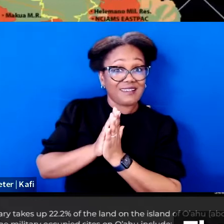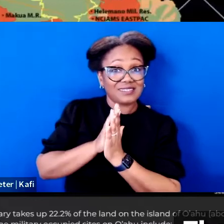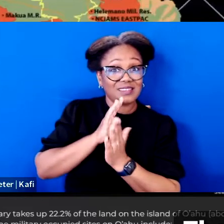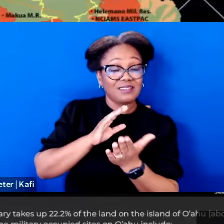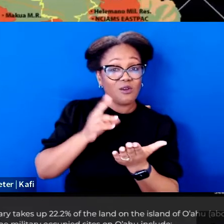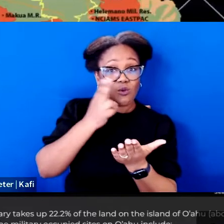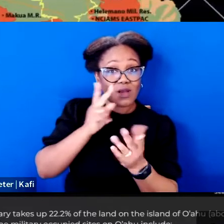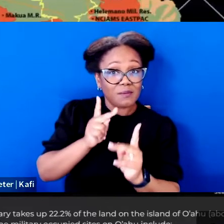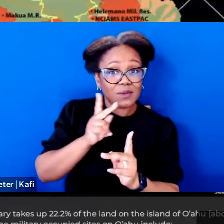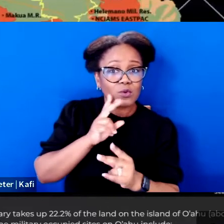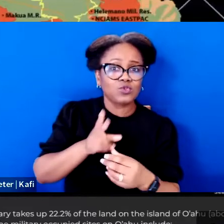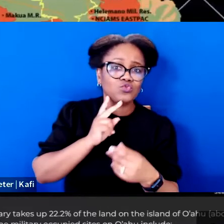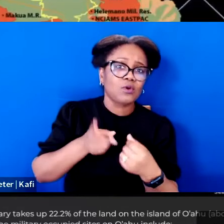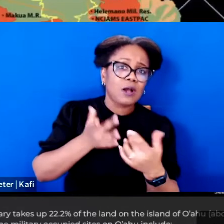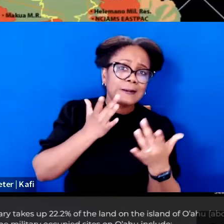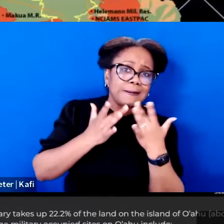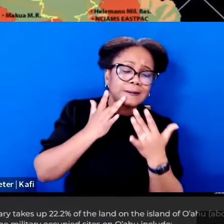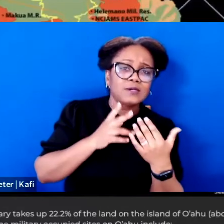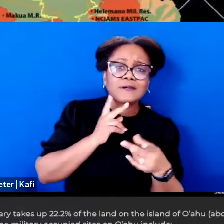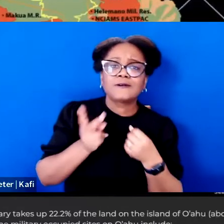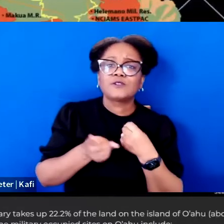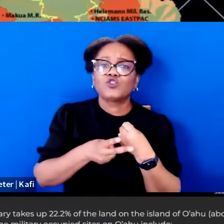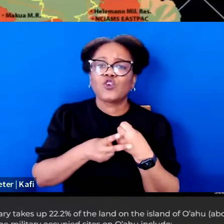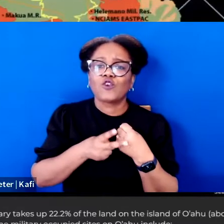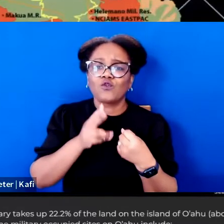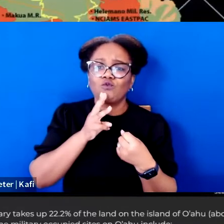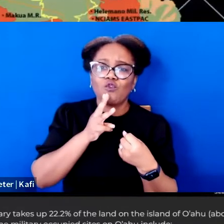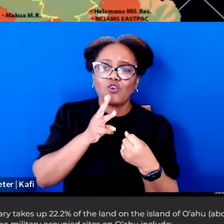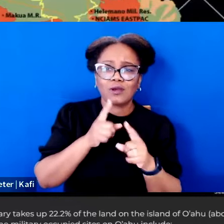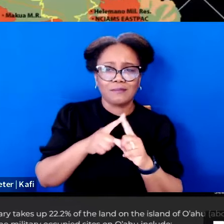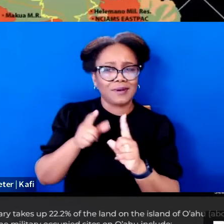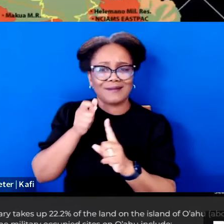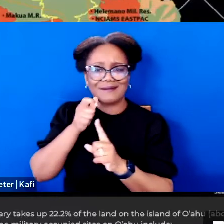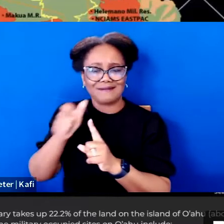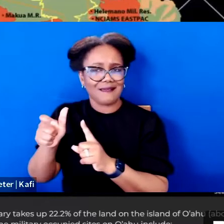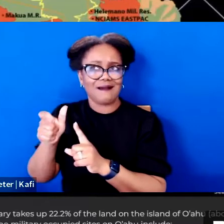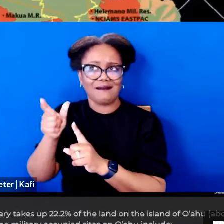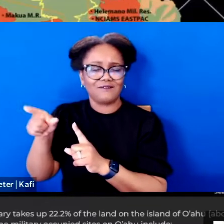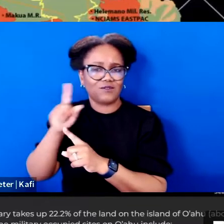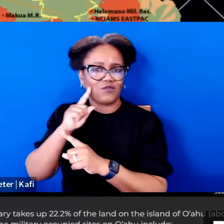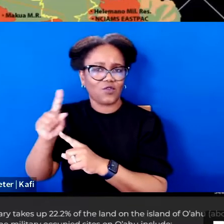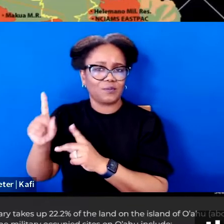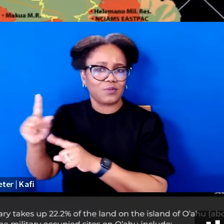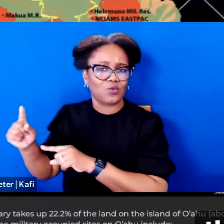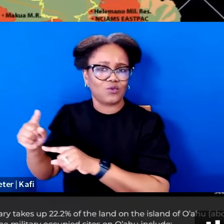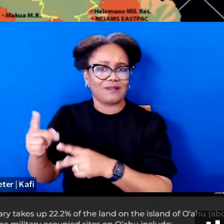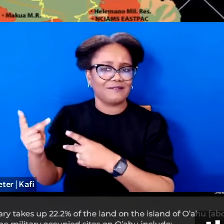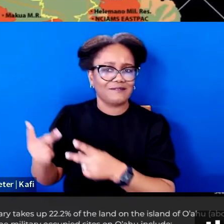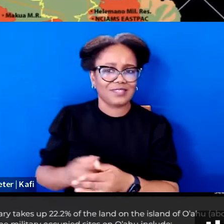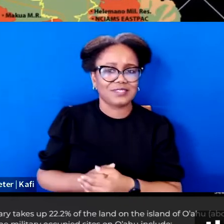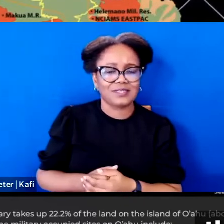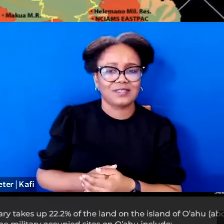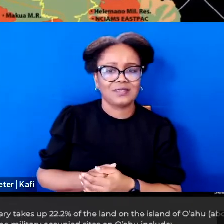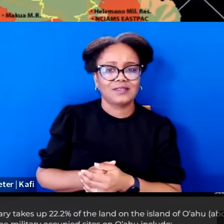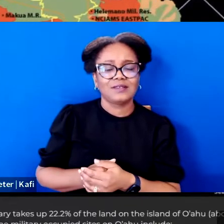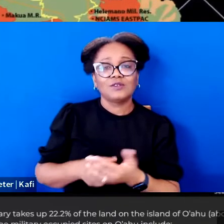tremendously large golf courses that use a lot of water within the islands. But instead of trying to curb the water usage in